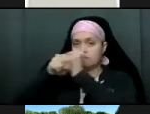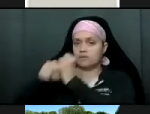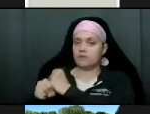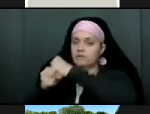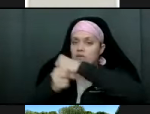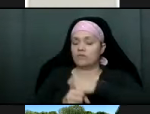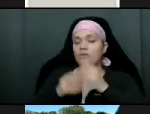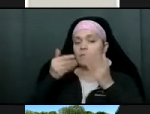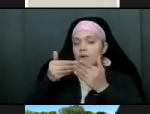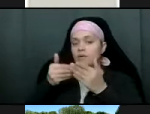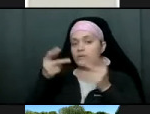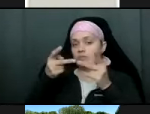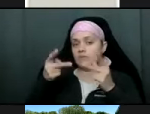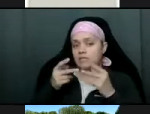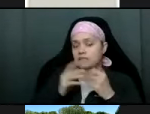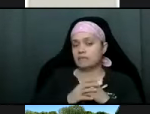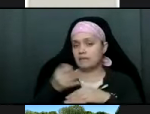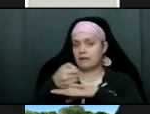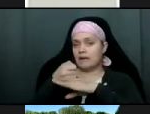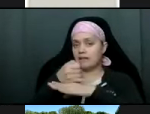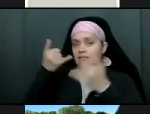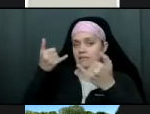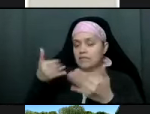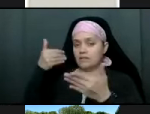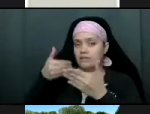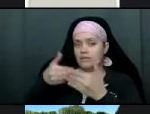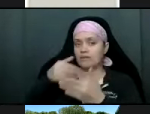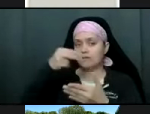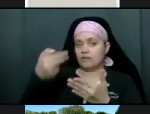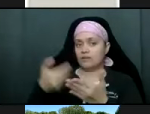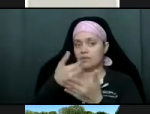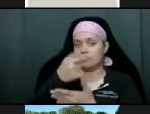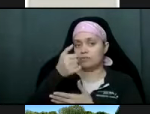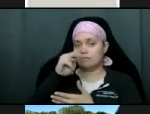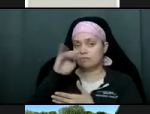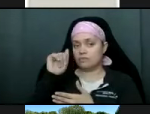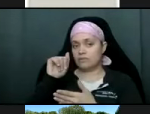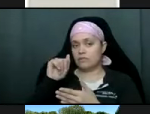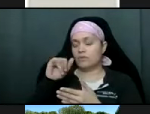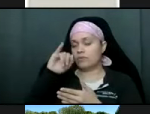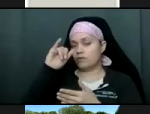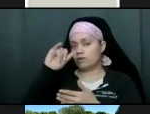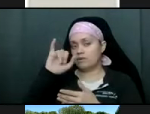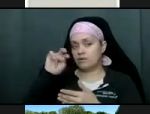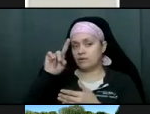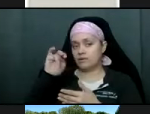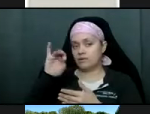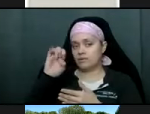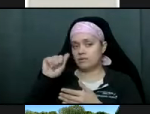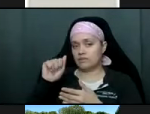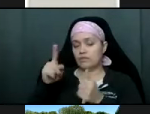somewhat nearby places. Islands that are now in New Guinea, islands that are now in Indonesia. And first